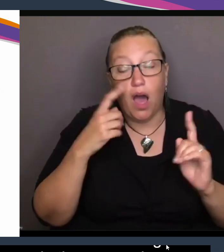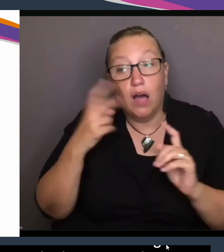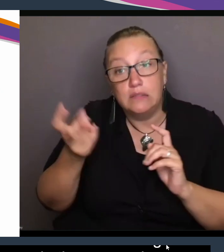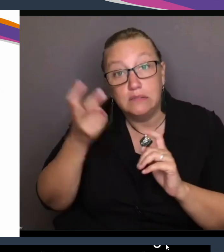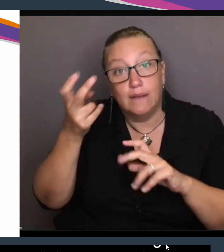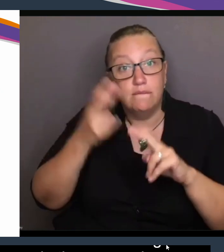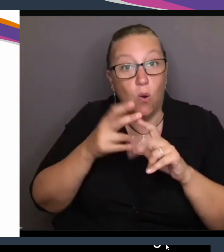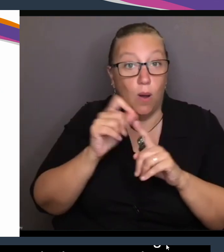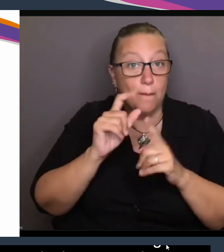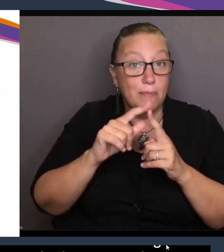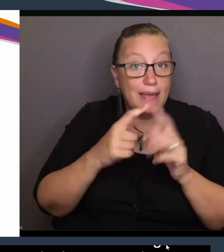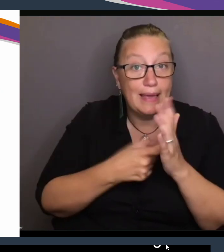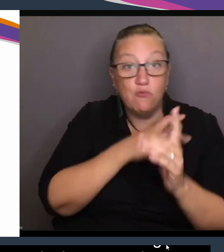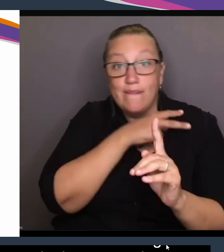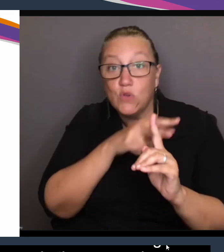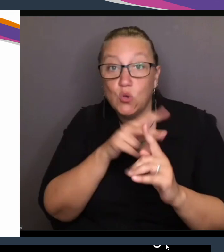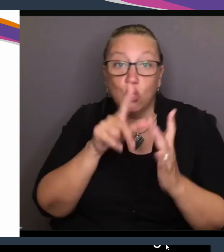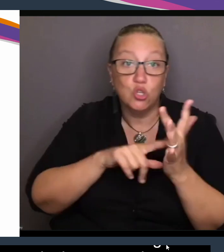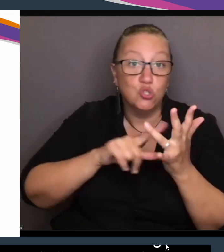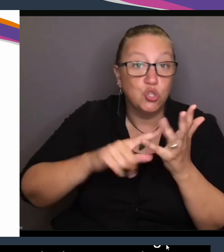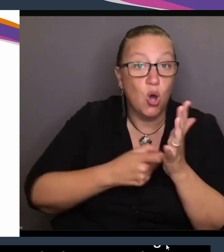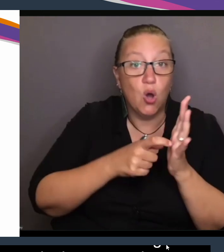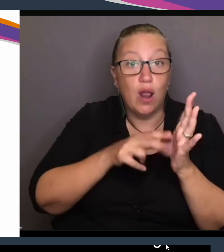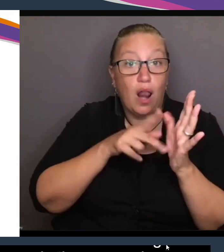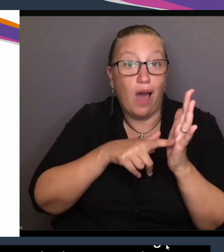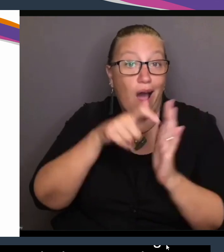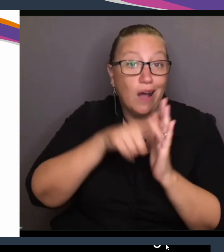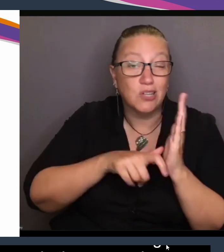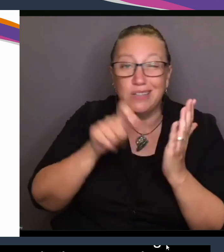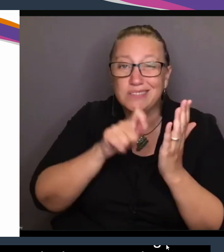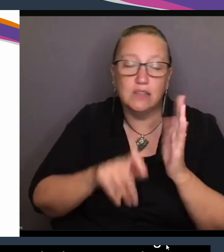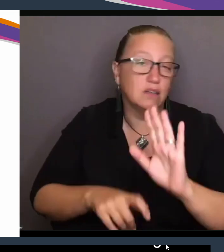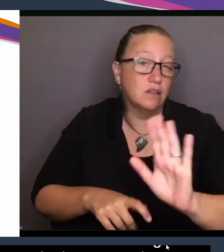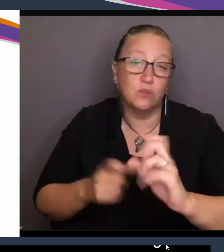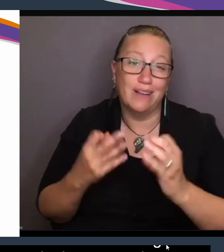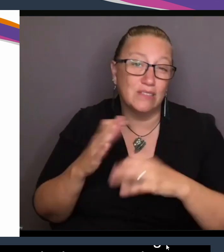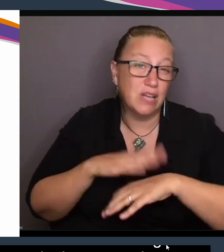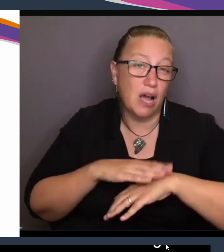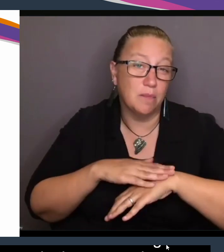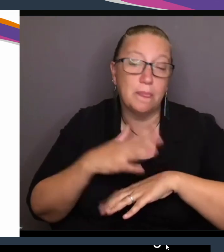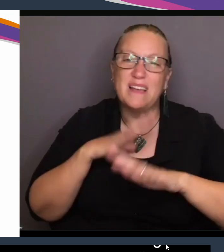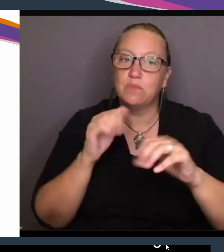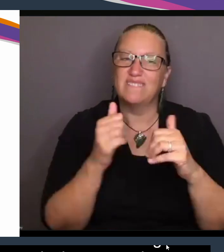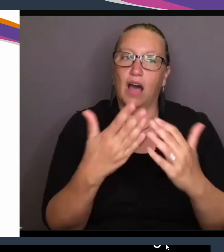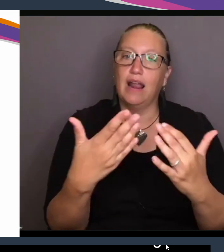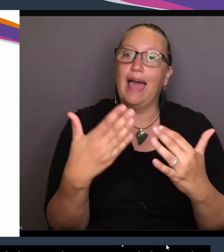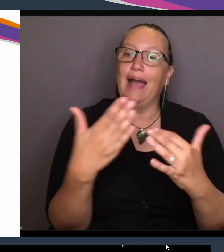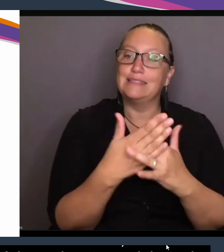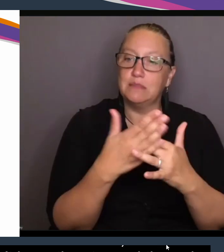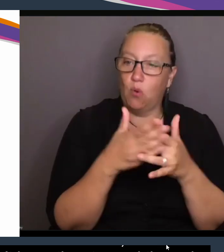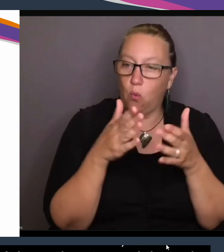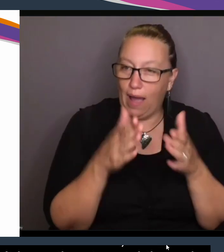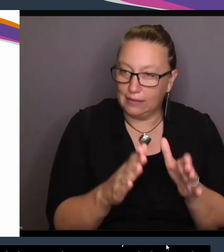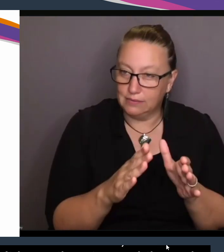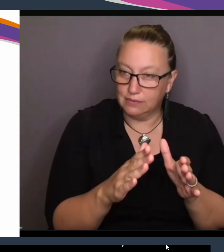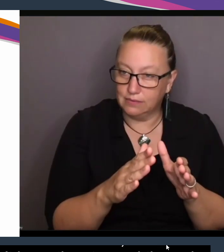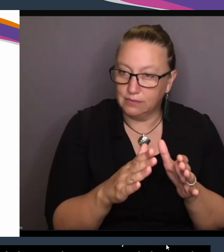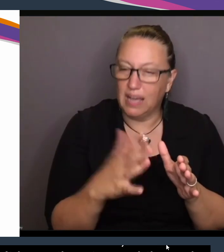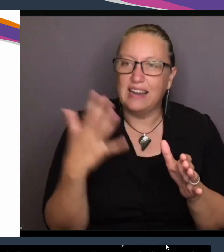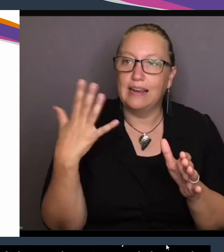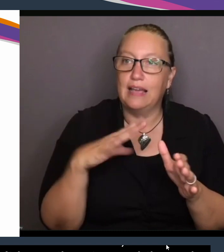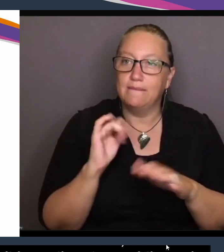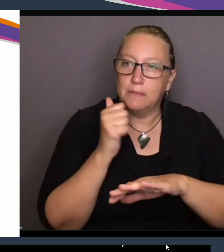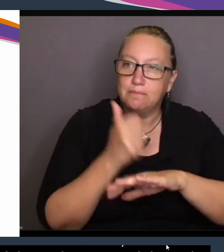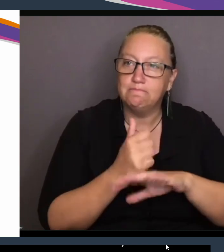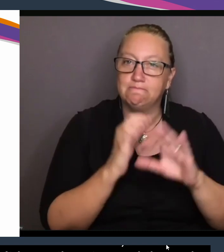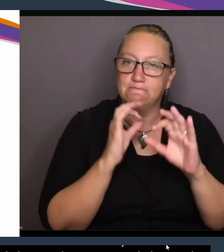provide evidence to policymakers in really accessible formats that's founded and based on the evidence, but